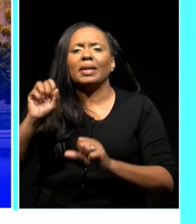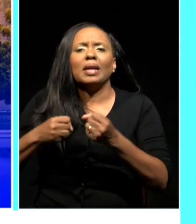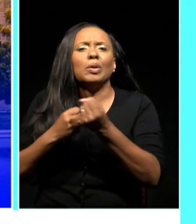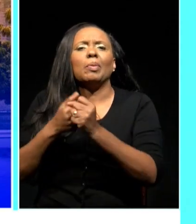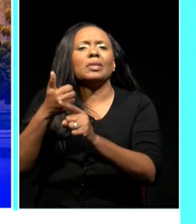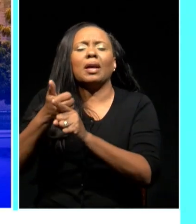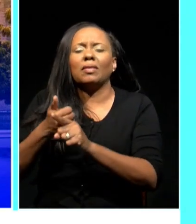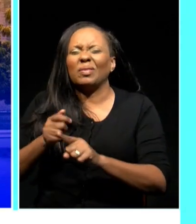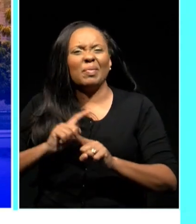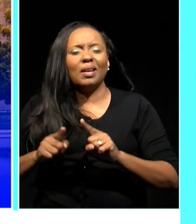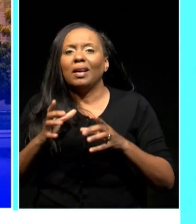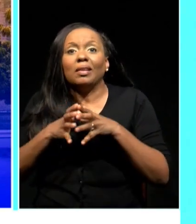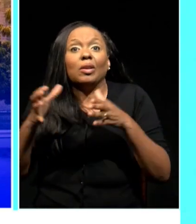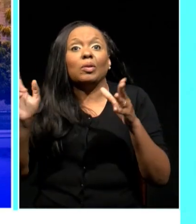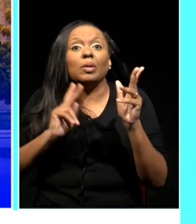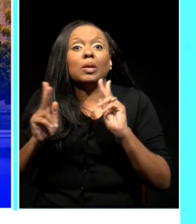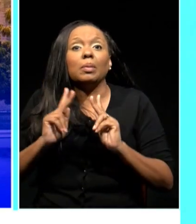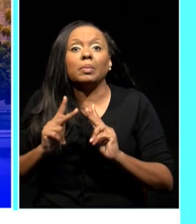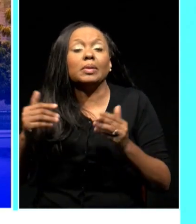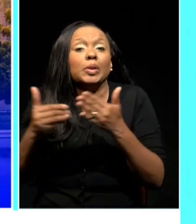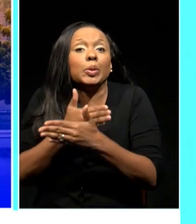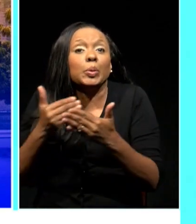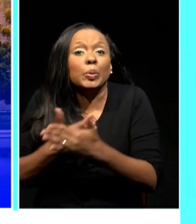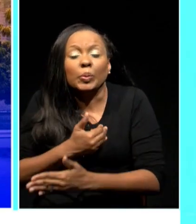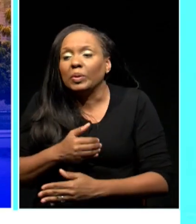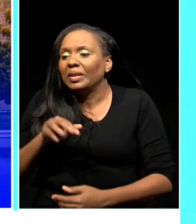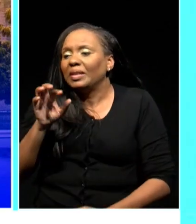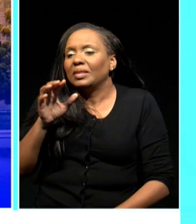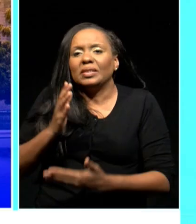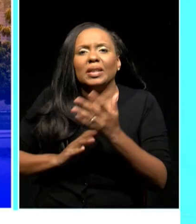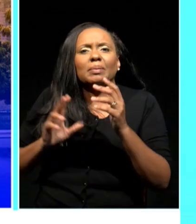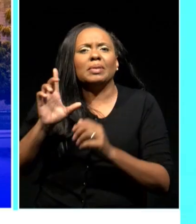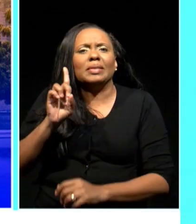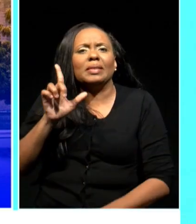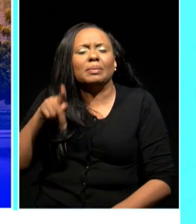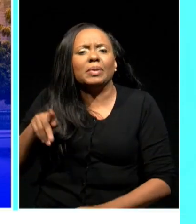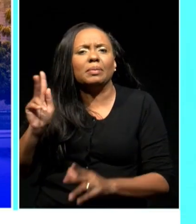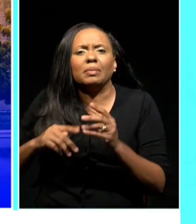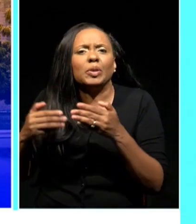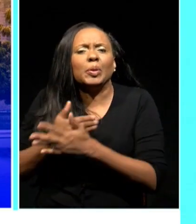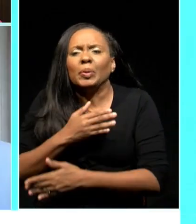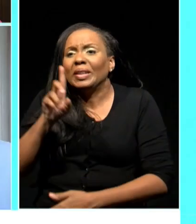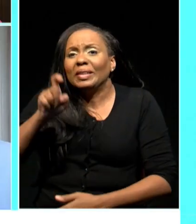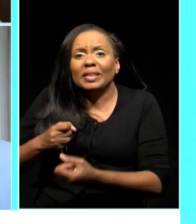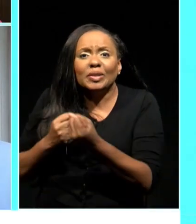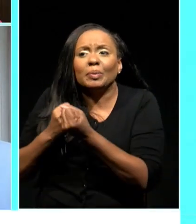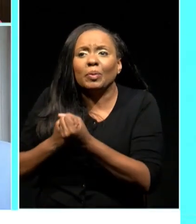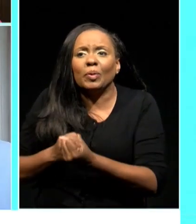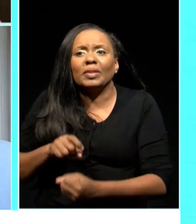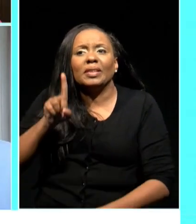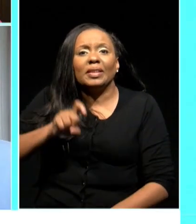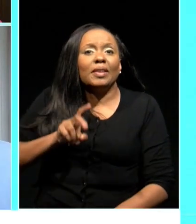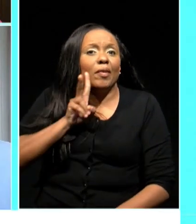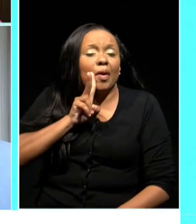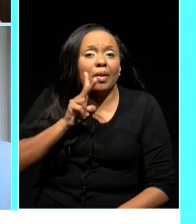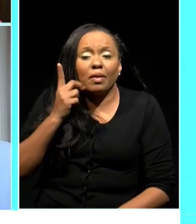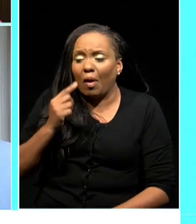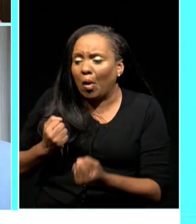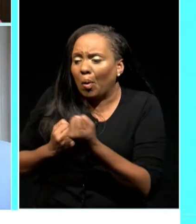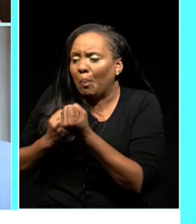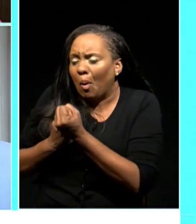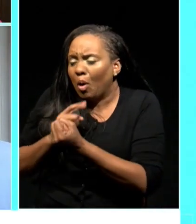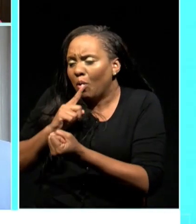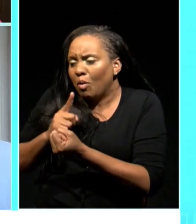They needed her to bring her gravitas to the table in order, almost like a mother hen, to bring them under her